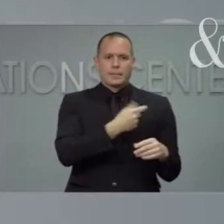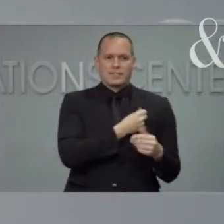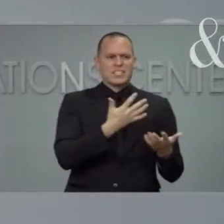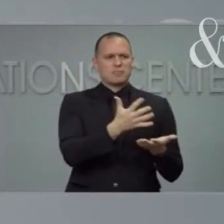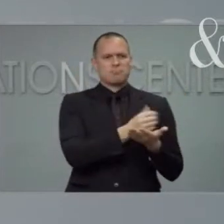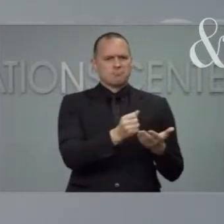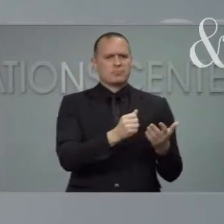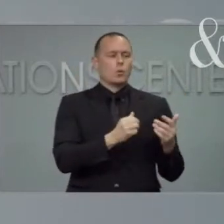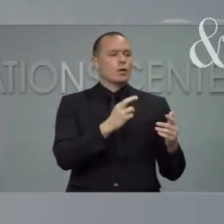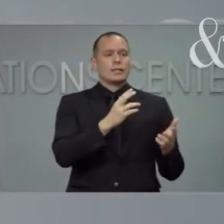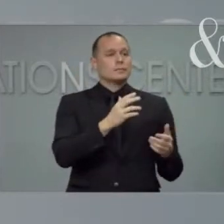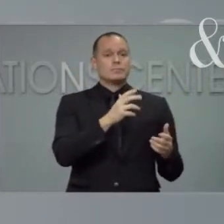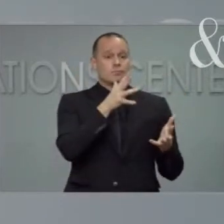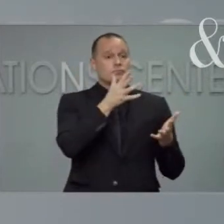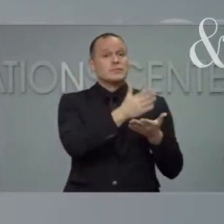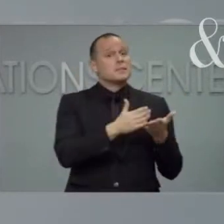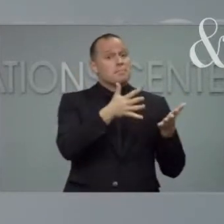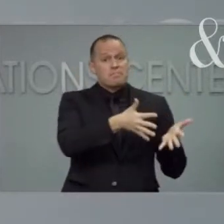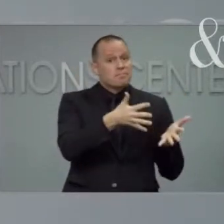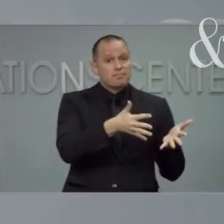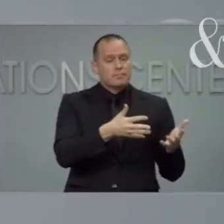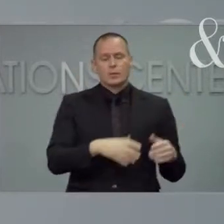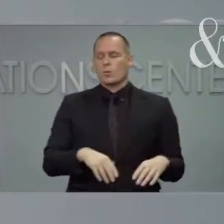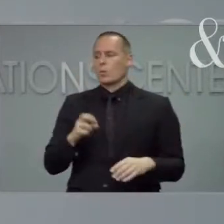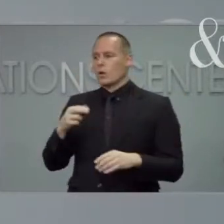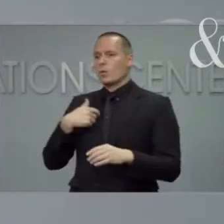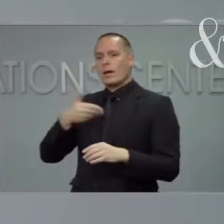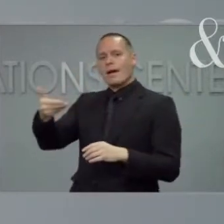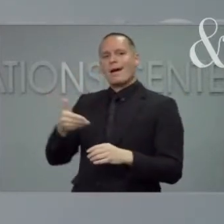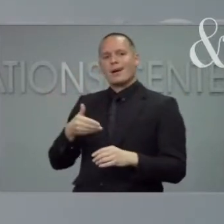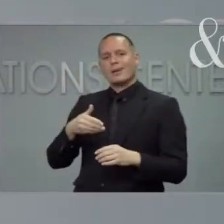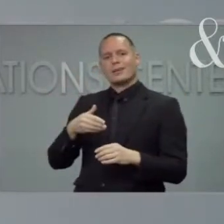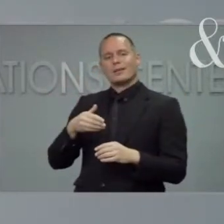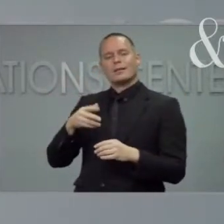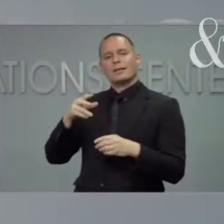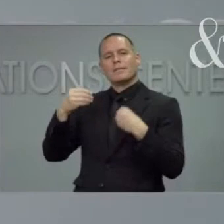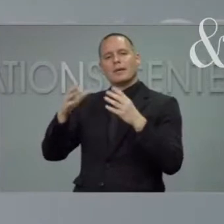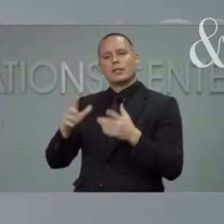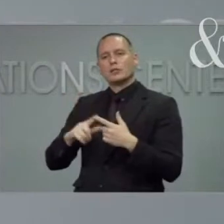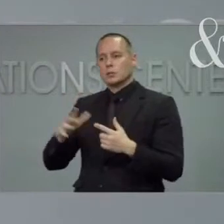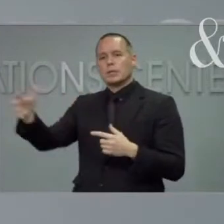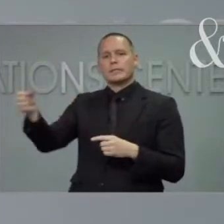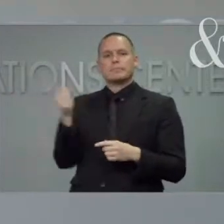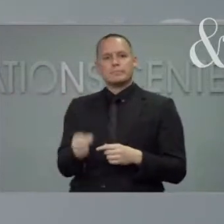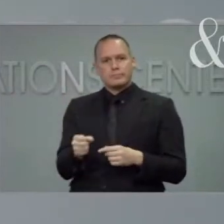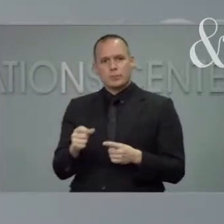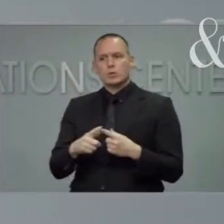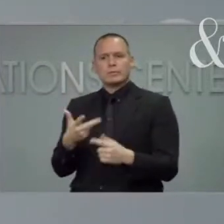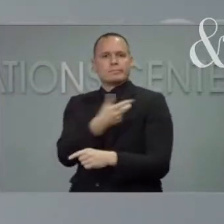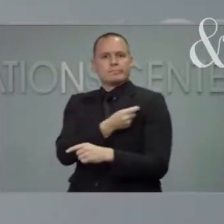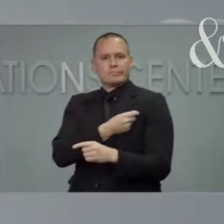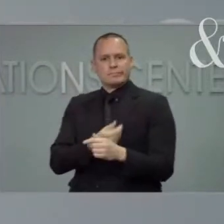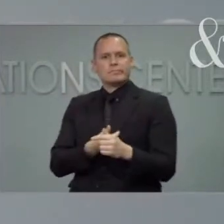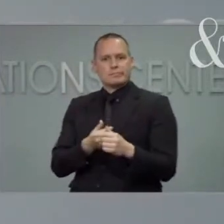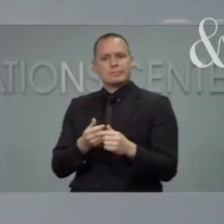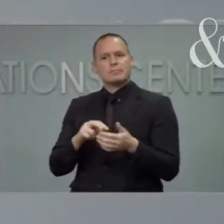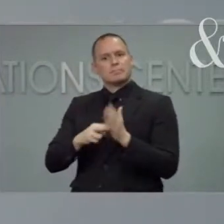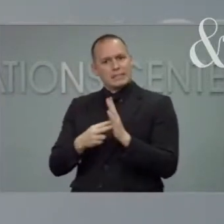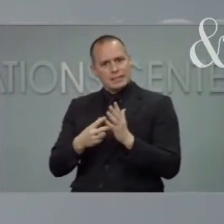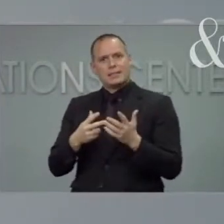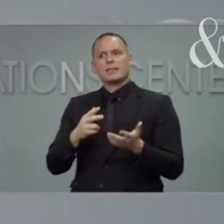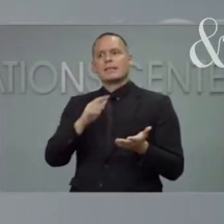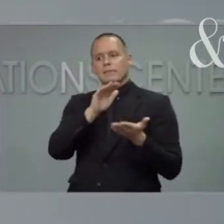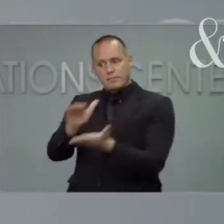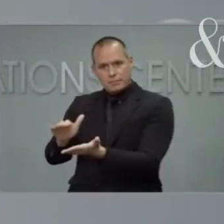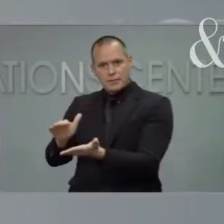other partners, or we use a paid vendor through the state to even fill in those gaps there. So again, keep monitoring to make sure we're fast